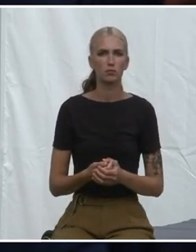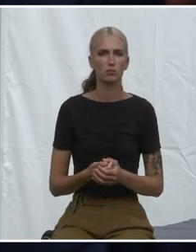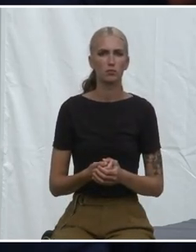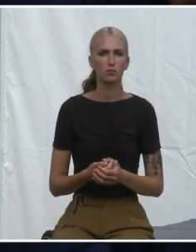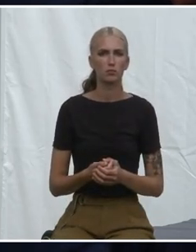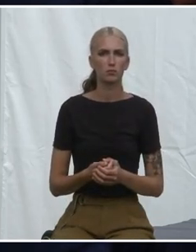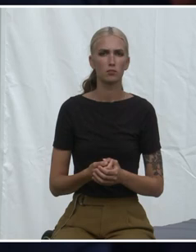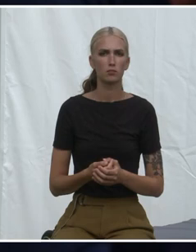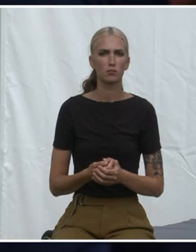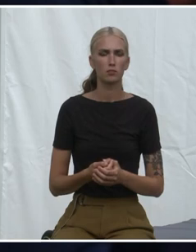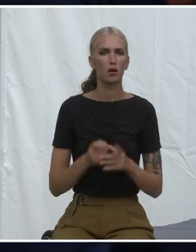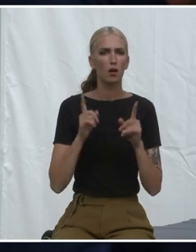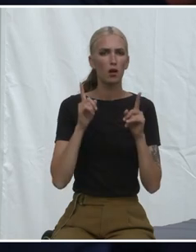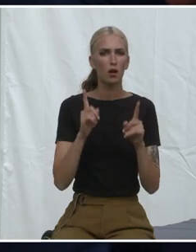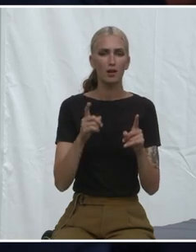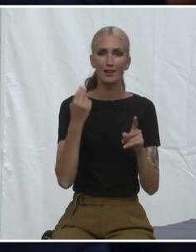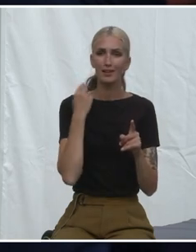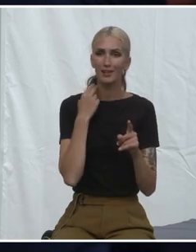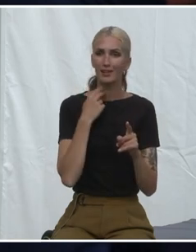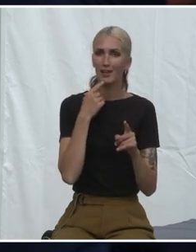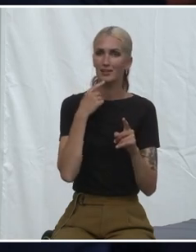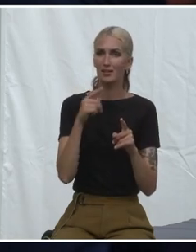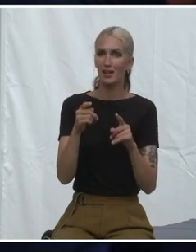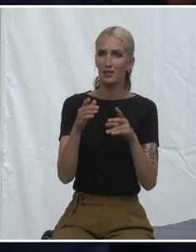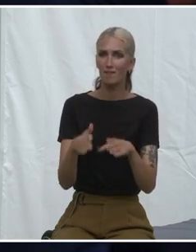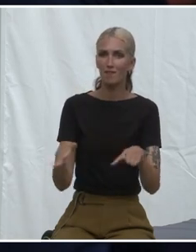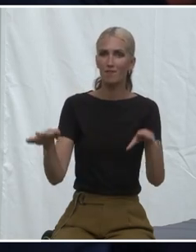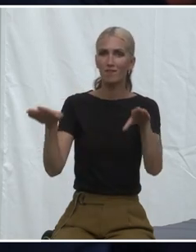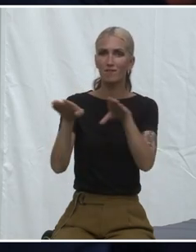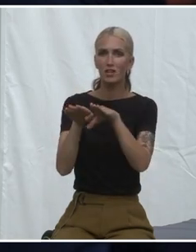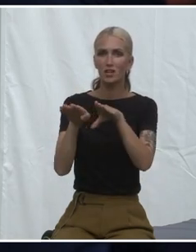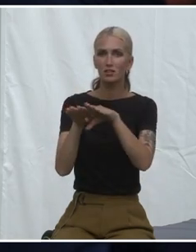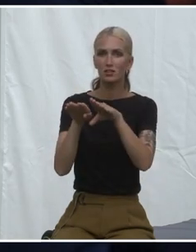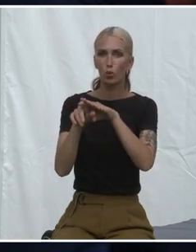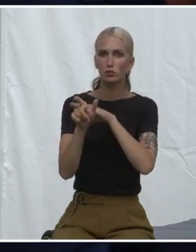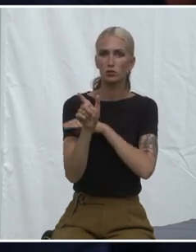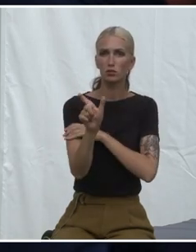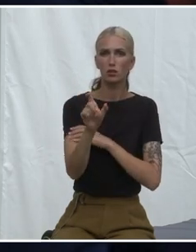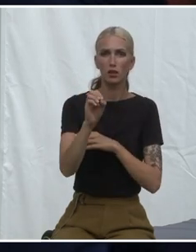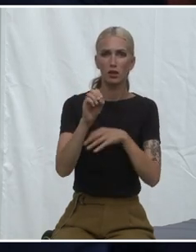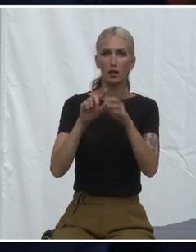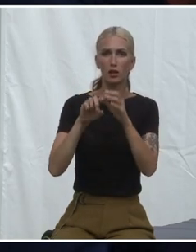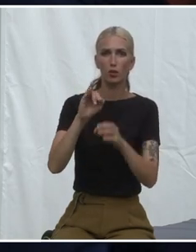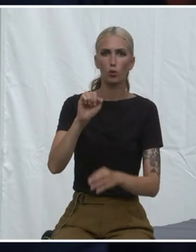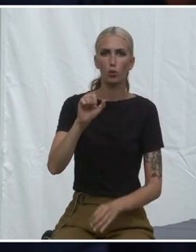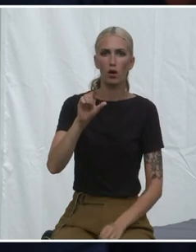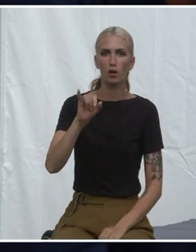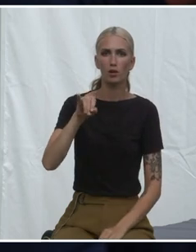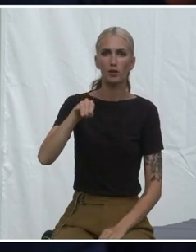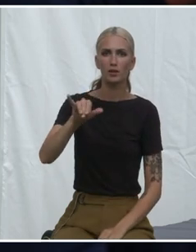Swedish, equality in English, that's a main part of the welfare